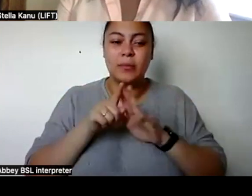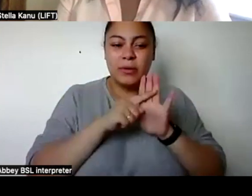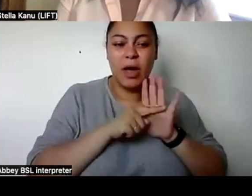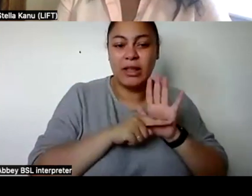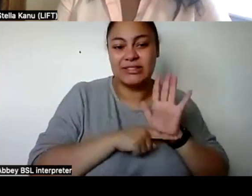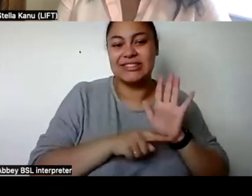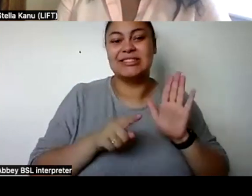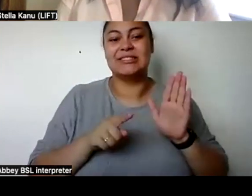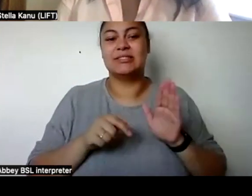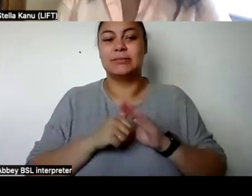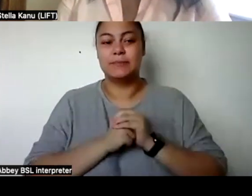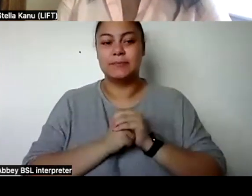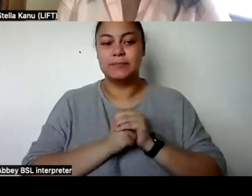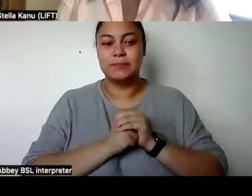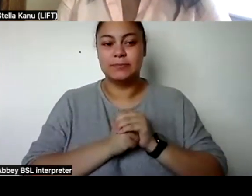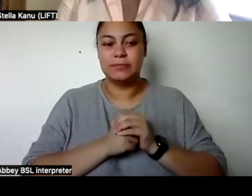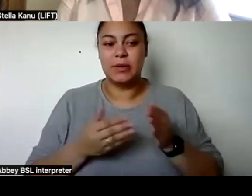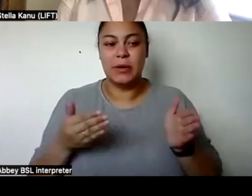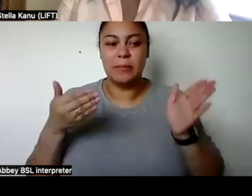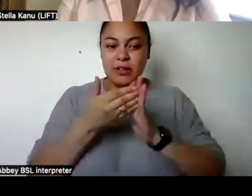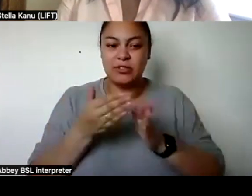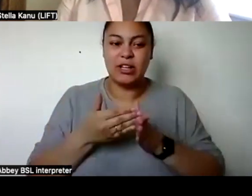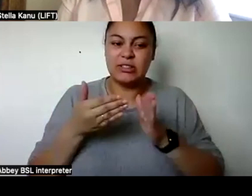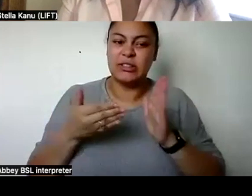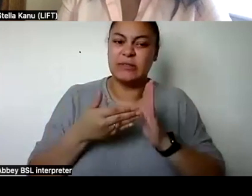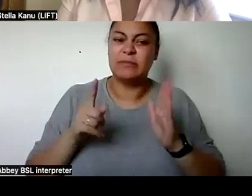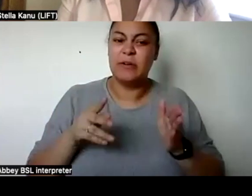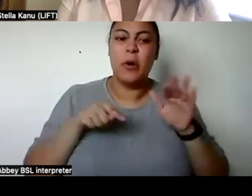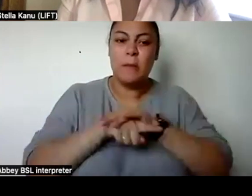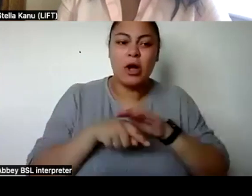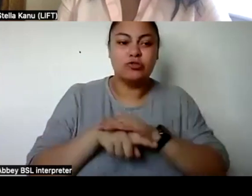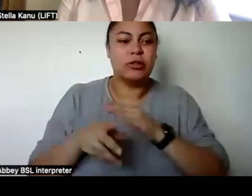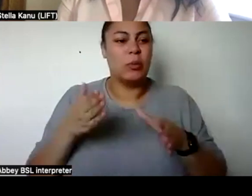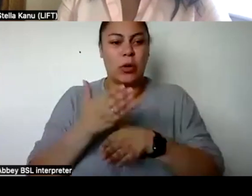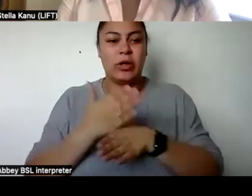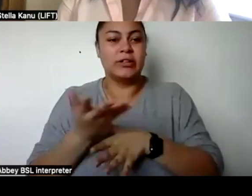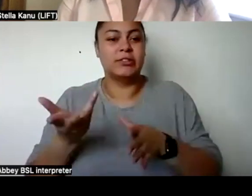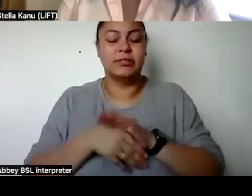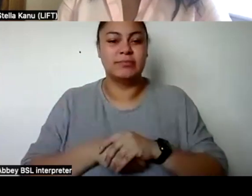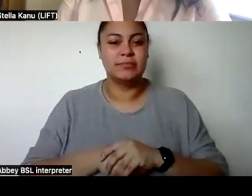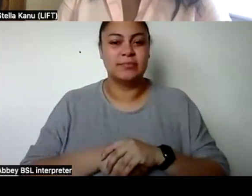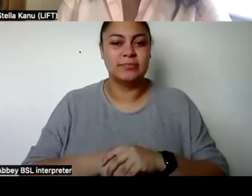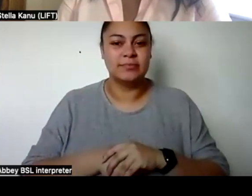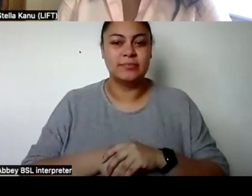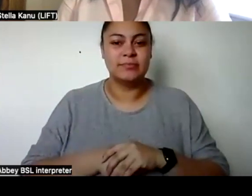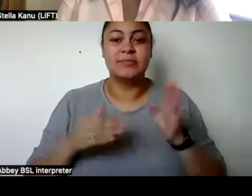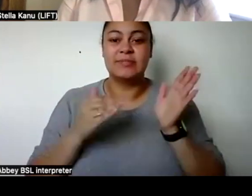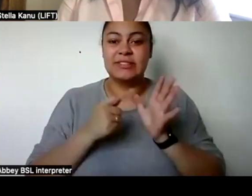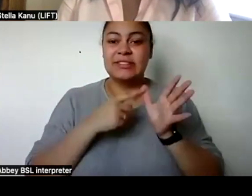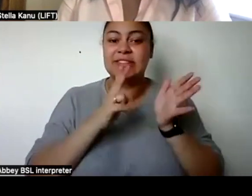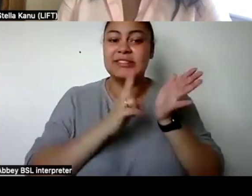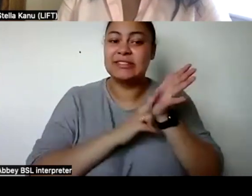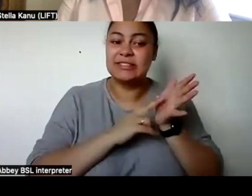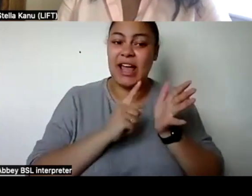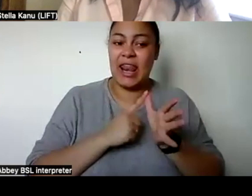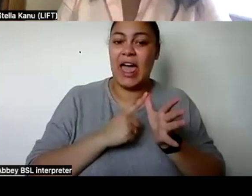unfair barriers faced by migrant workers. So if I can invite Zannah to tell us a bit about the work that